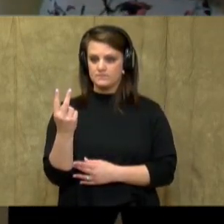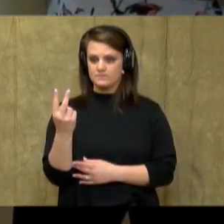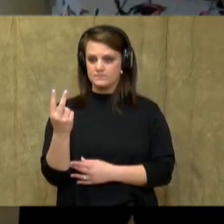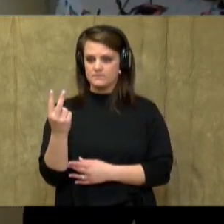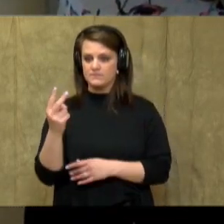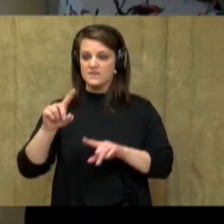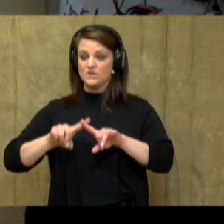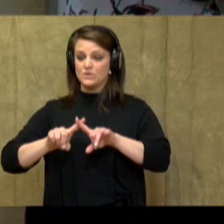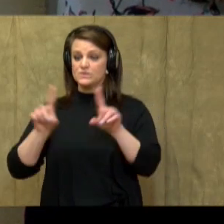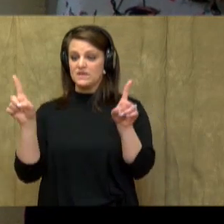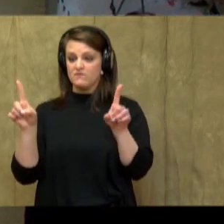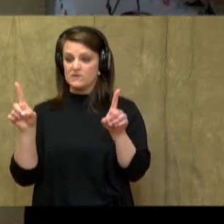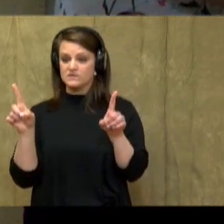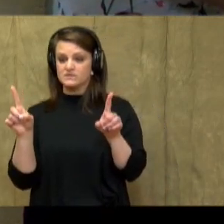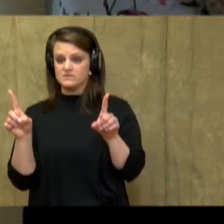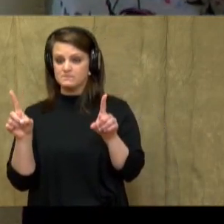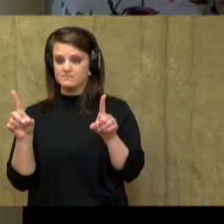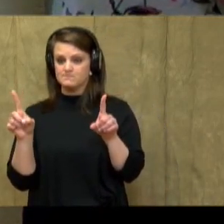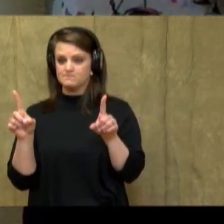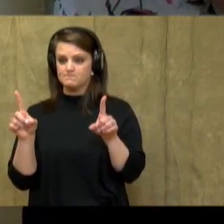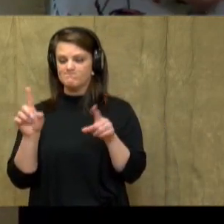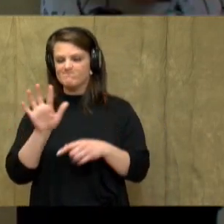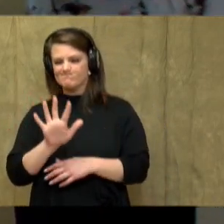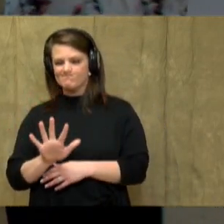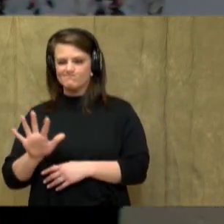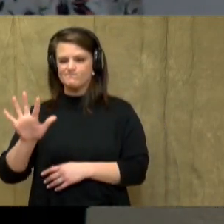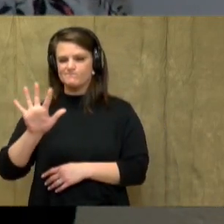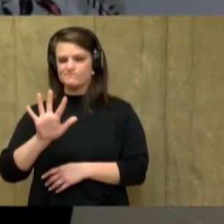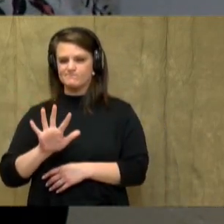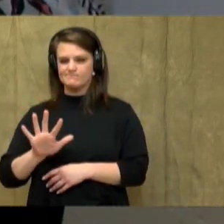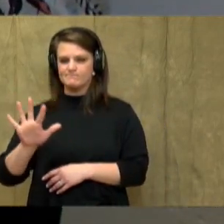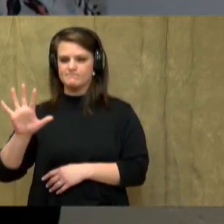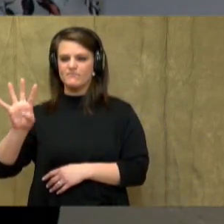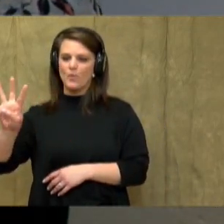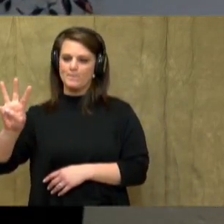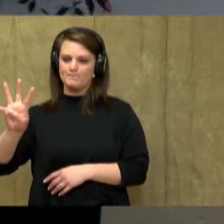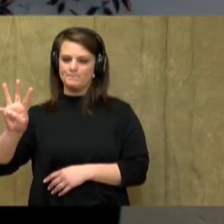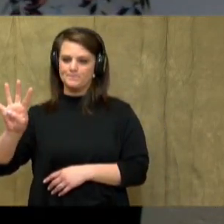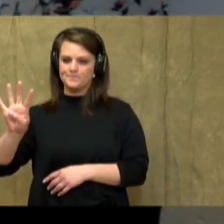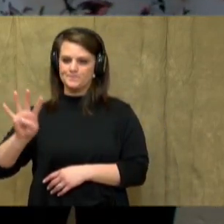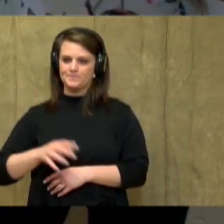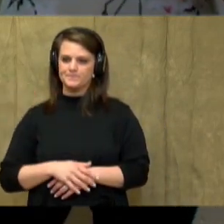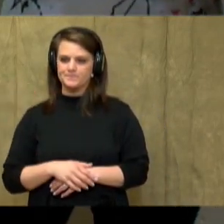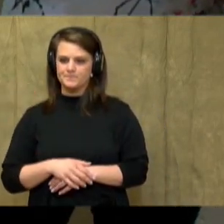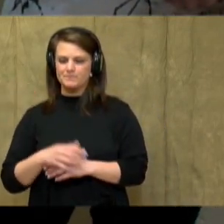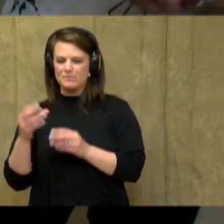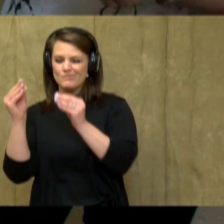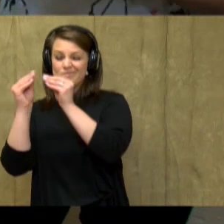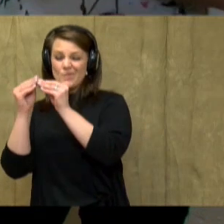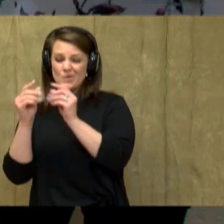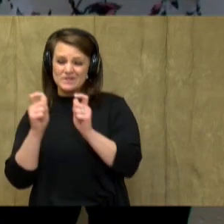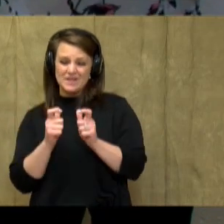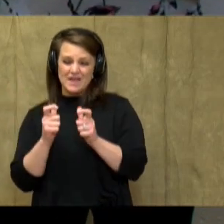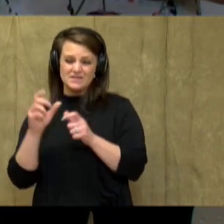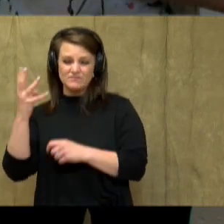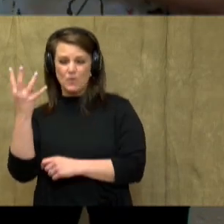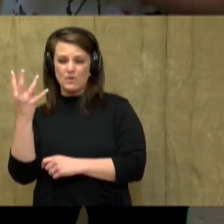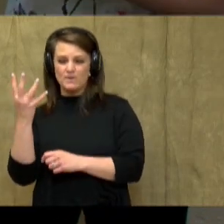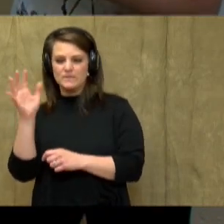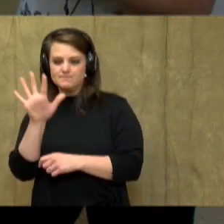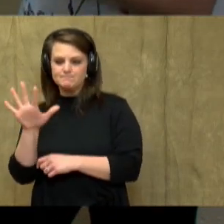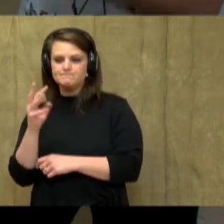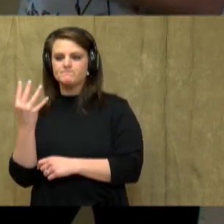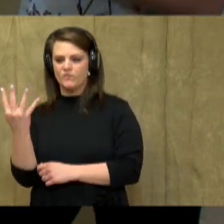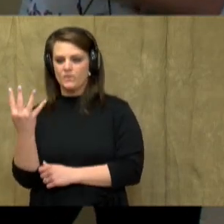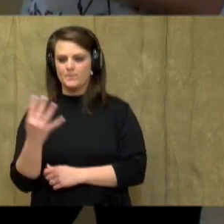the difference should be around 4. Maybe a little less than 4, maybe over 4. We'll have